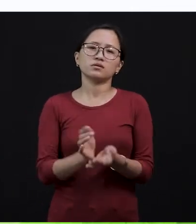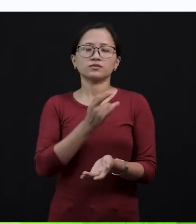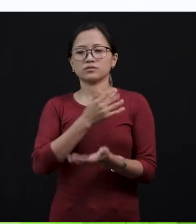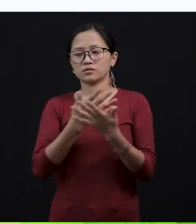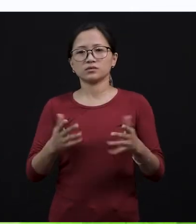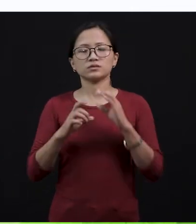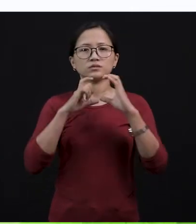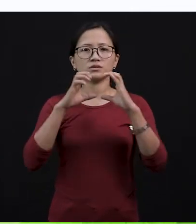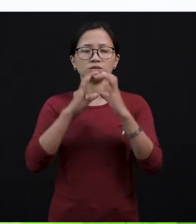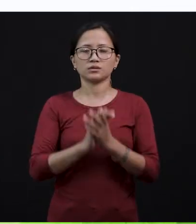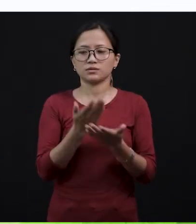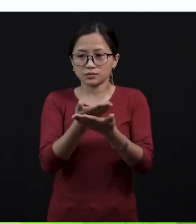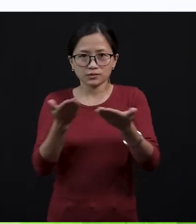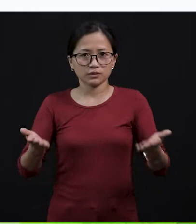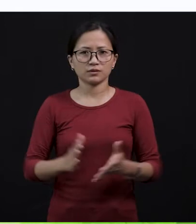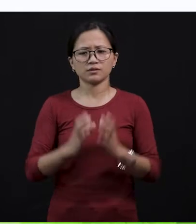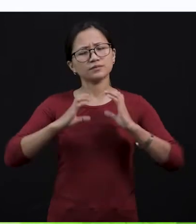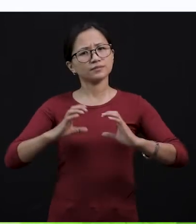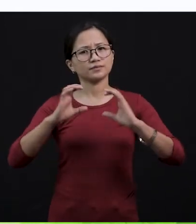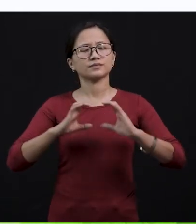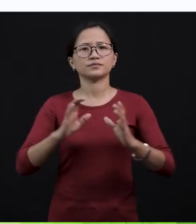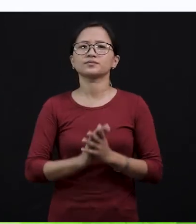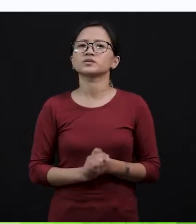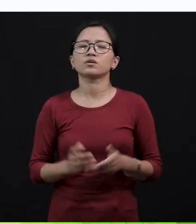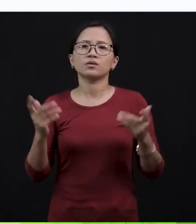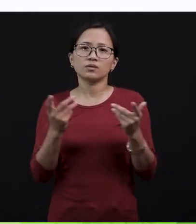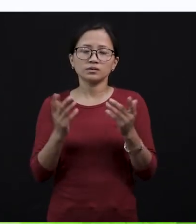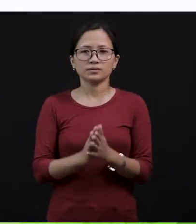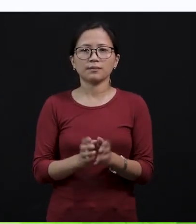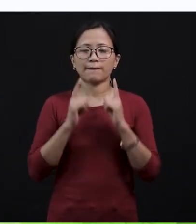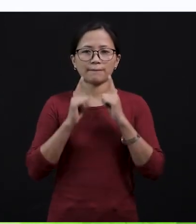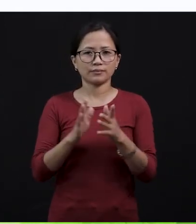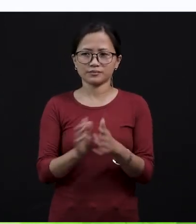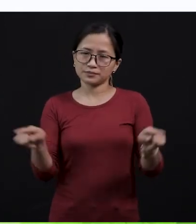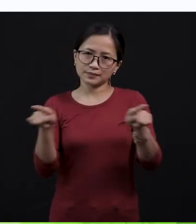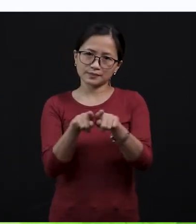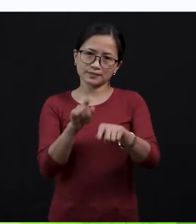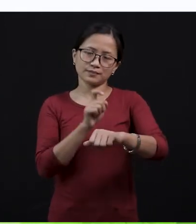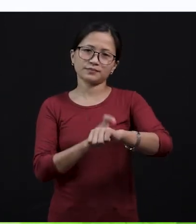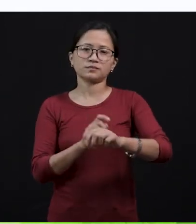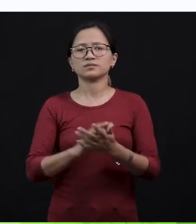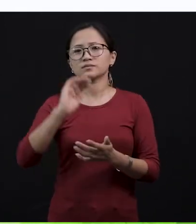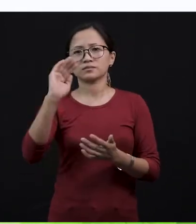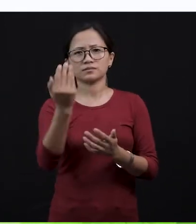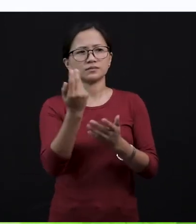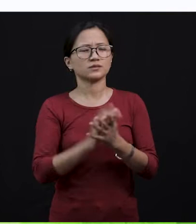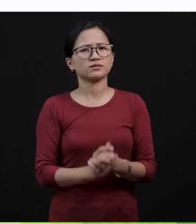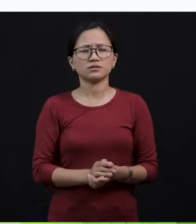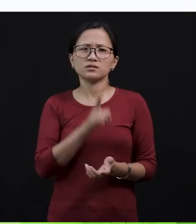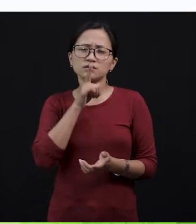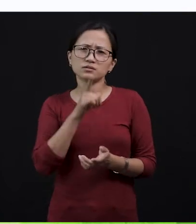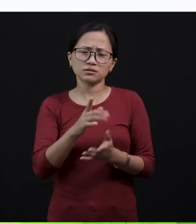to communicate with them, we like to take care of them, but at the same time, they can also be sometimes such